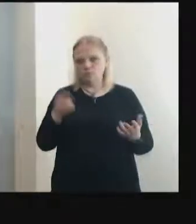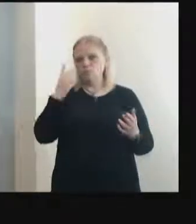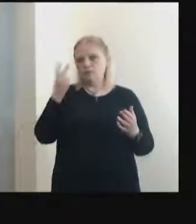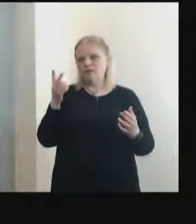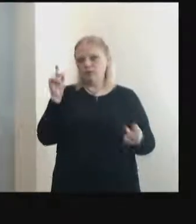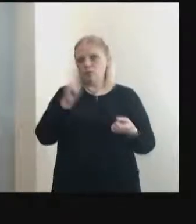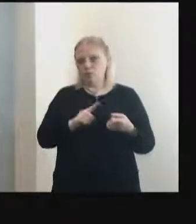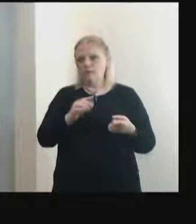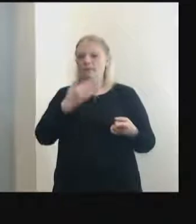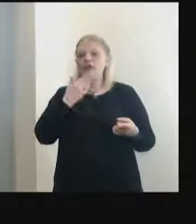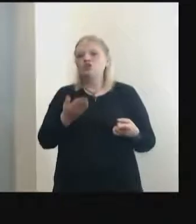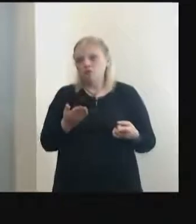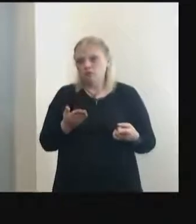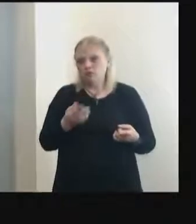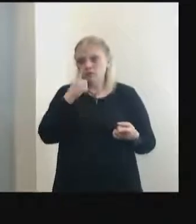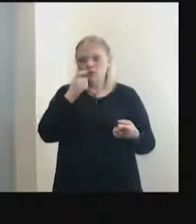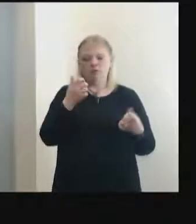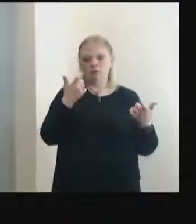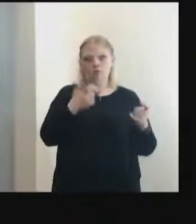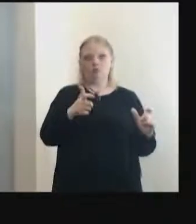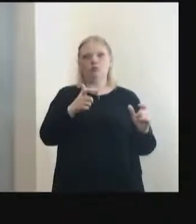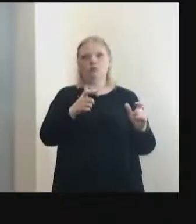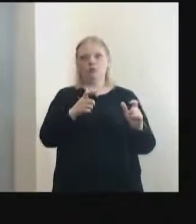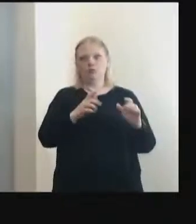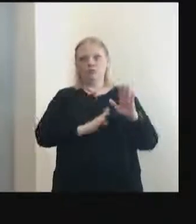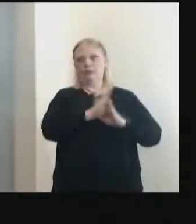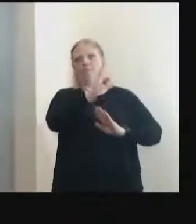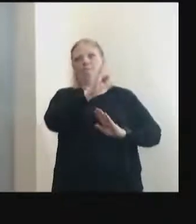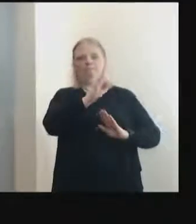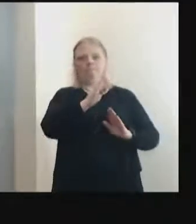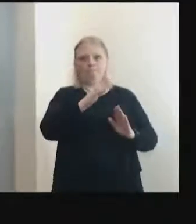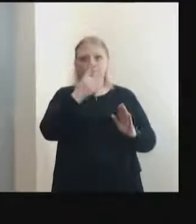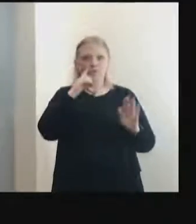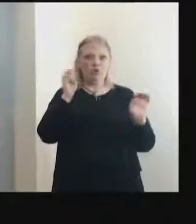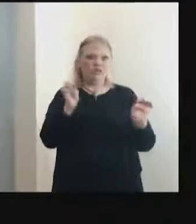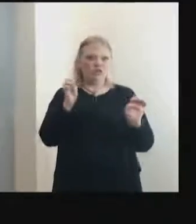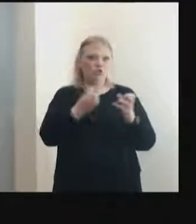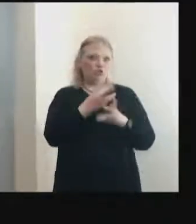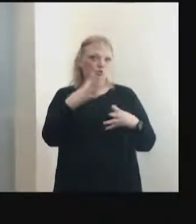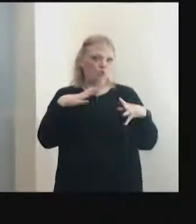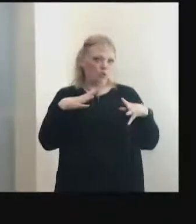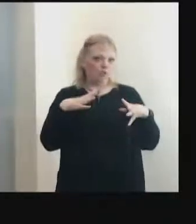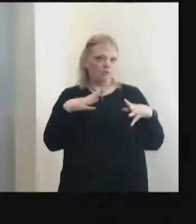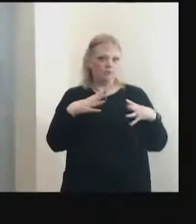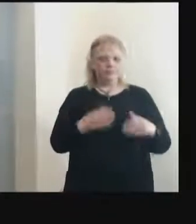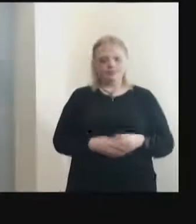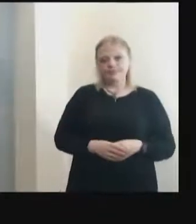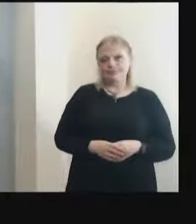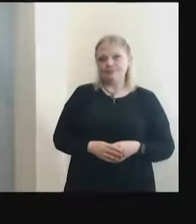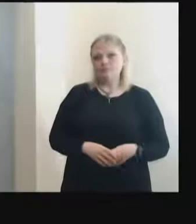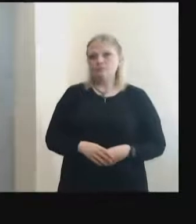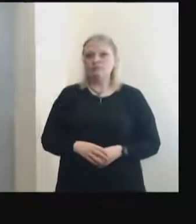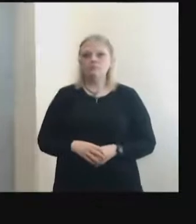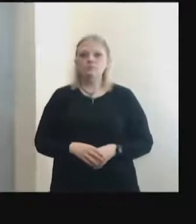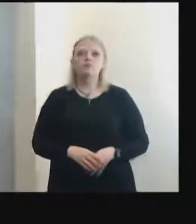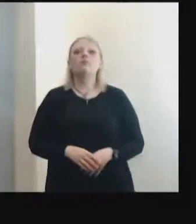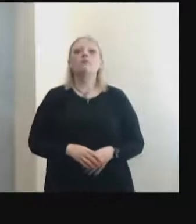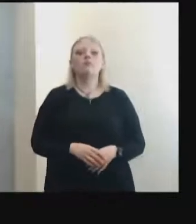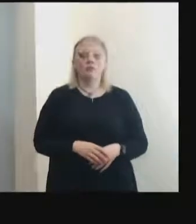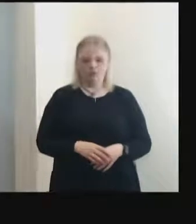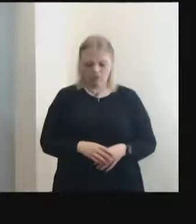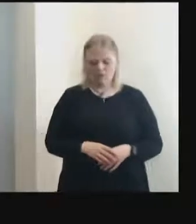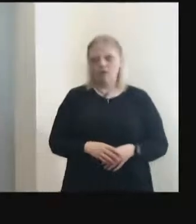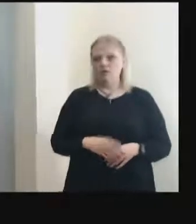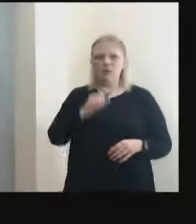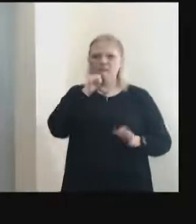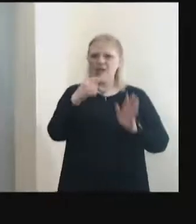that's a good thing after having a big bump with regards to the Easter and spring break period. Now the mortality data, we